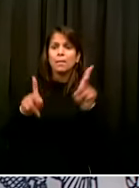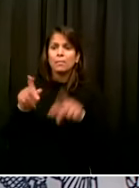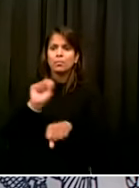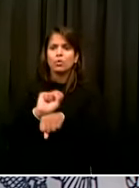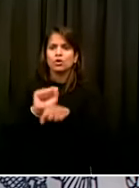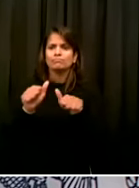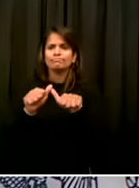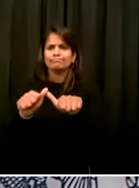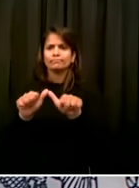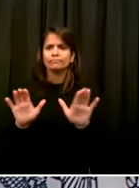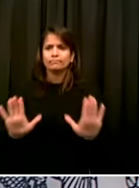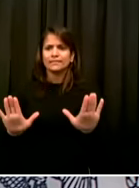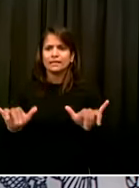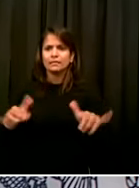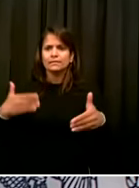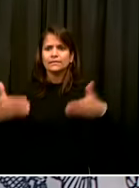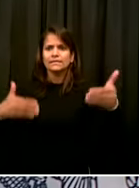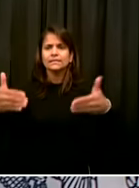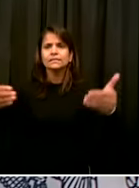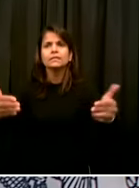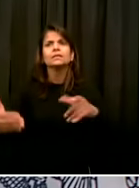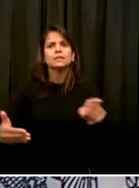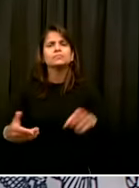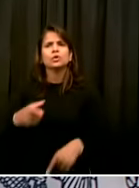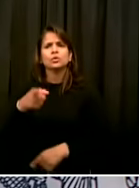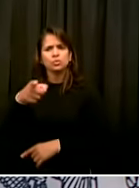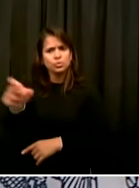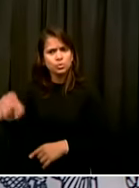and our families, literally job one.